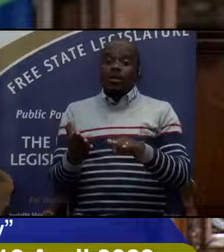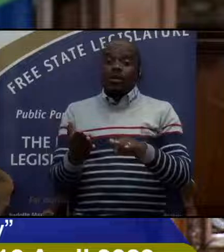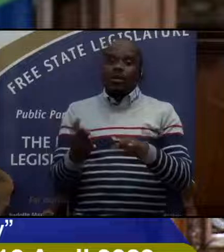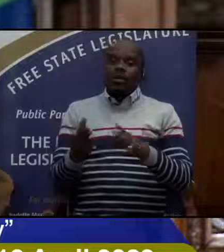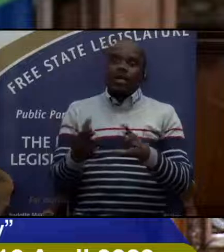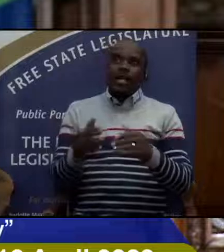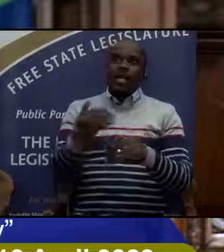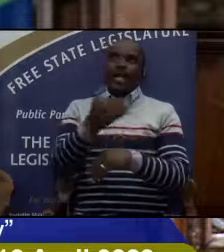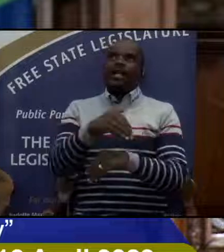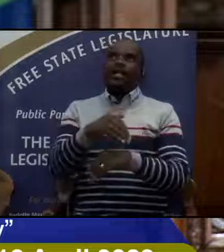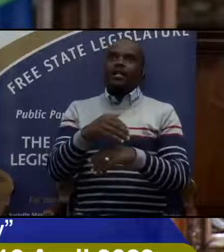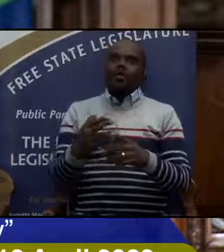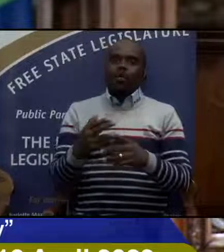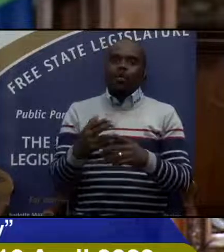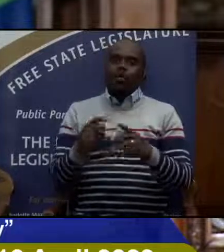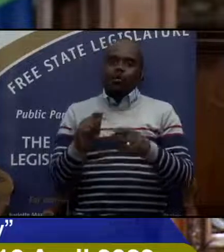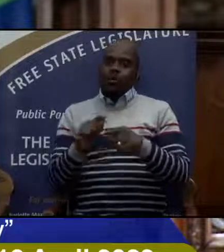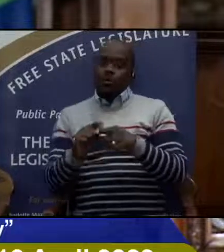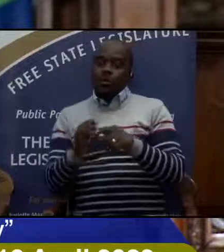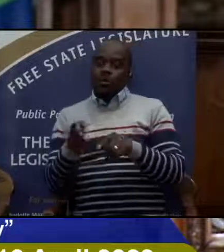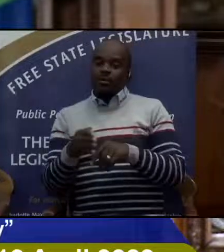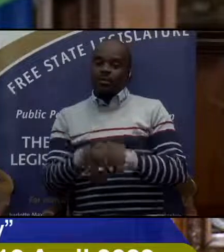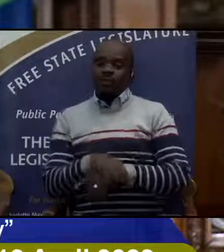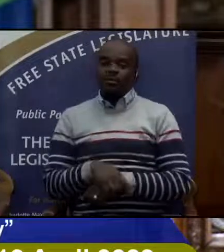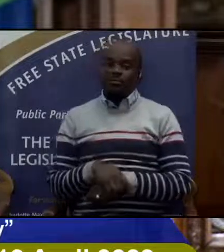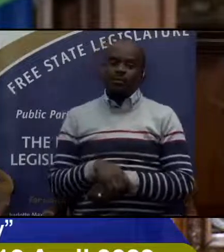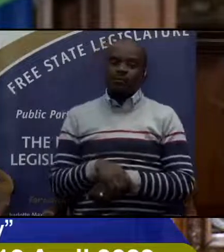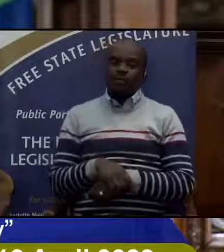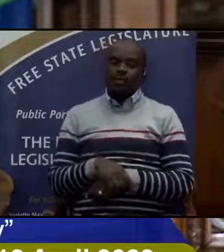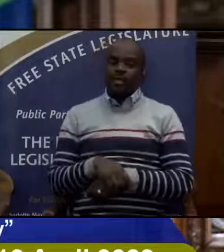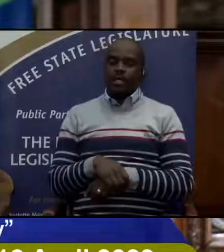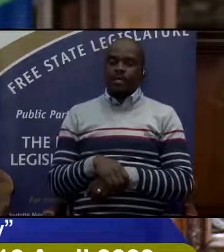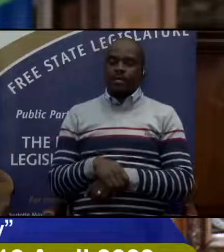Let me just quote